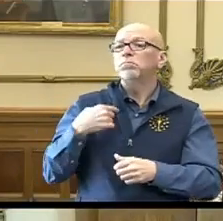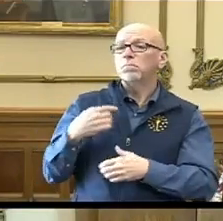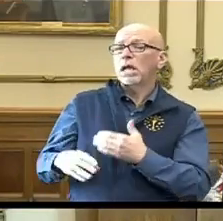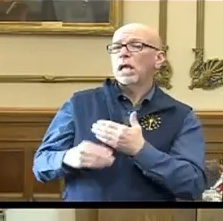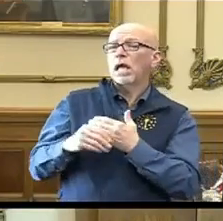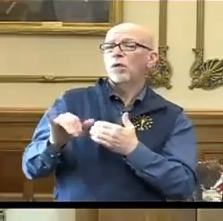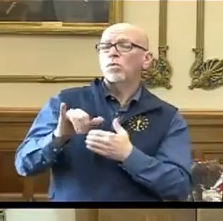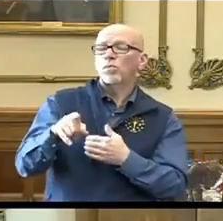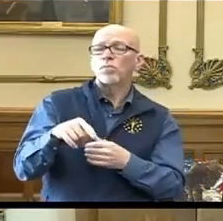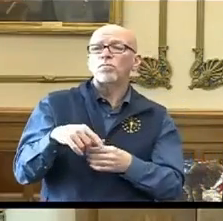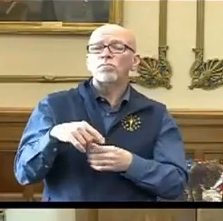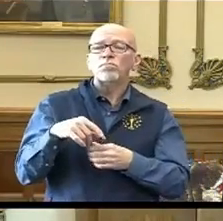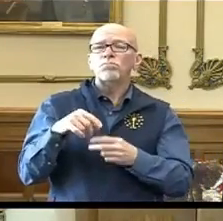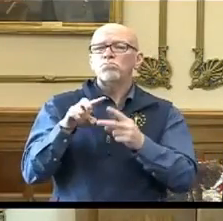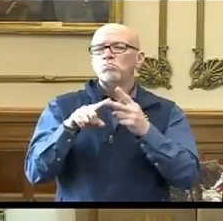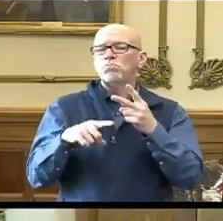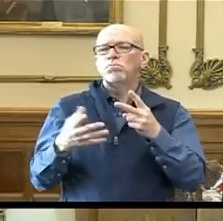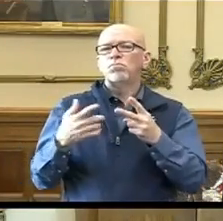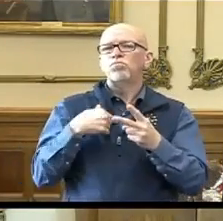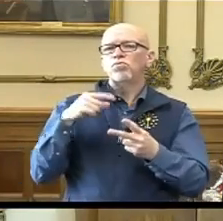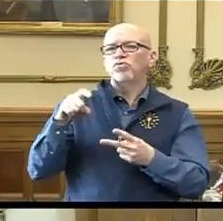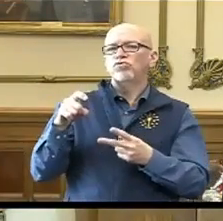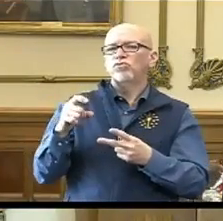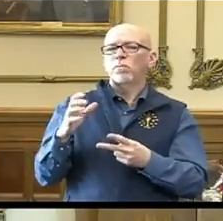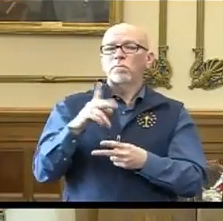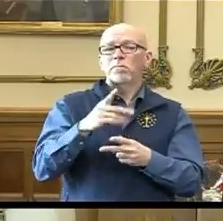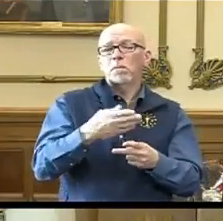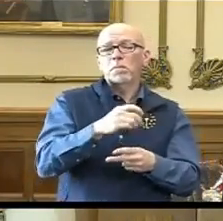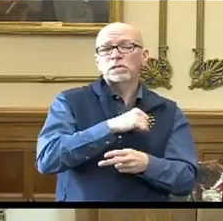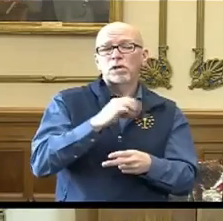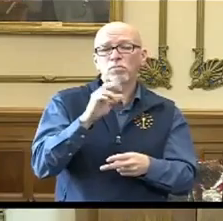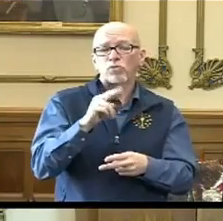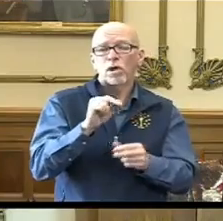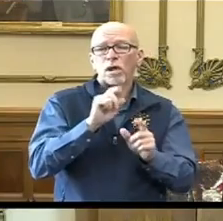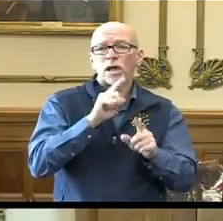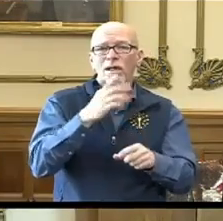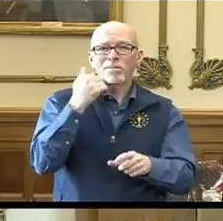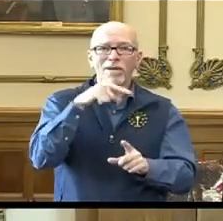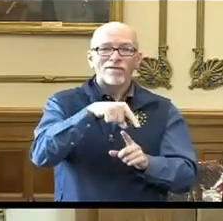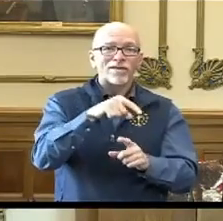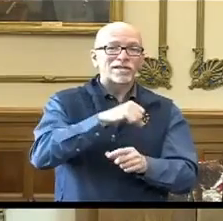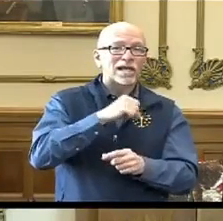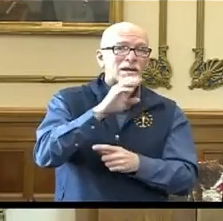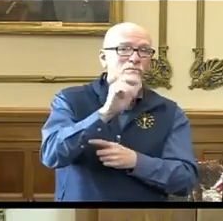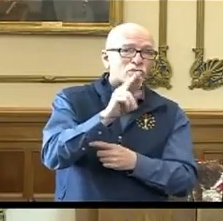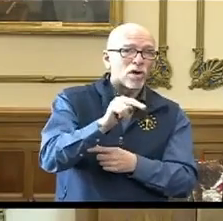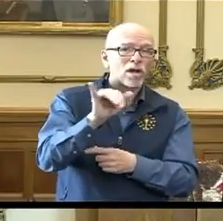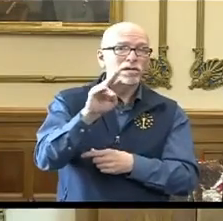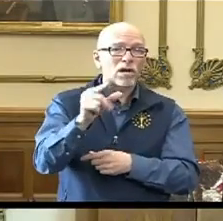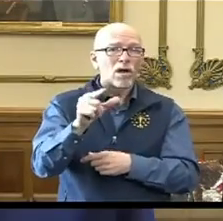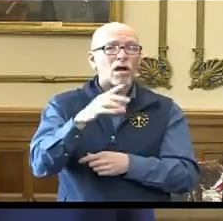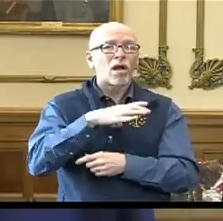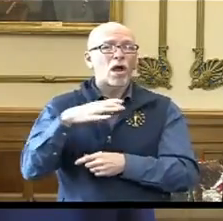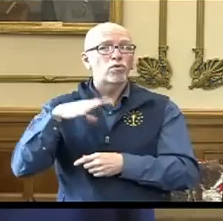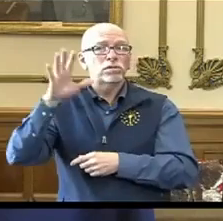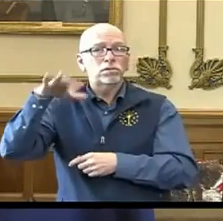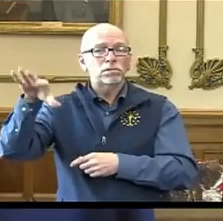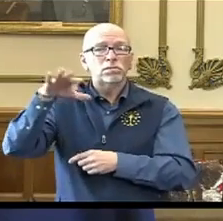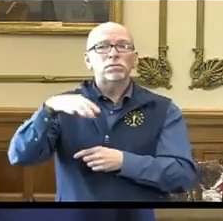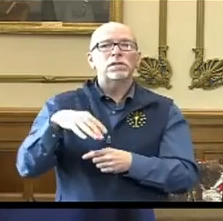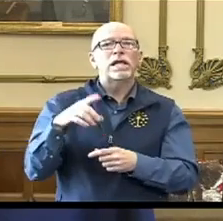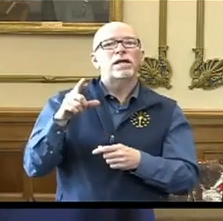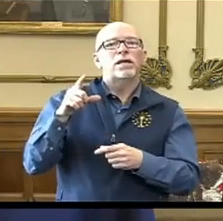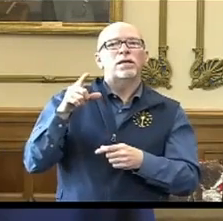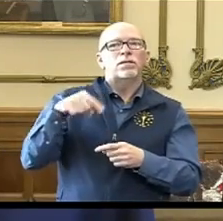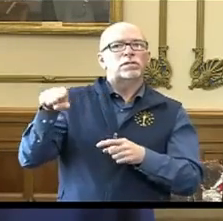couple things. One, and we probably should go back to Senator Braun, but because of Senator Braun and Senator Young and our congressional delegation, they